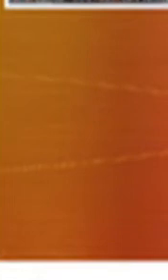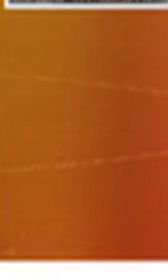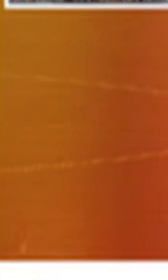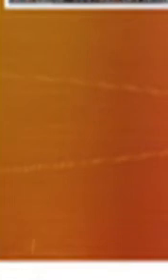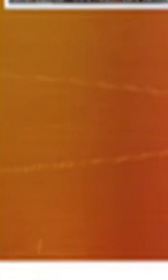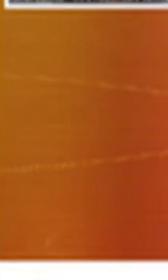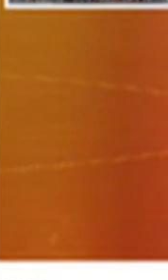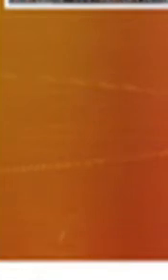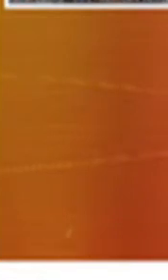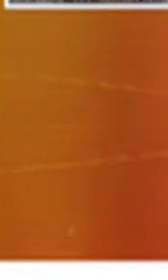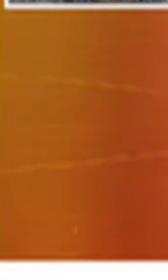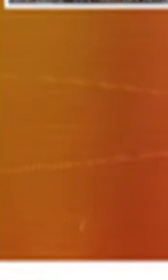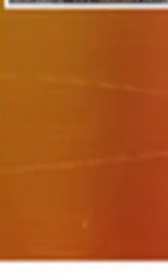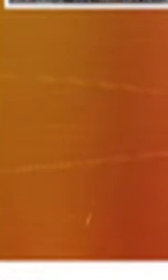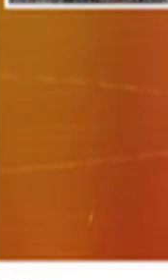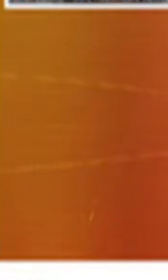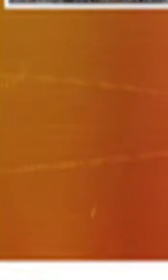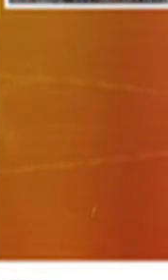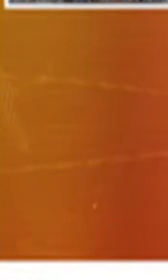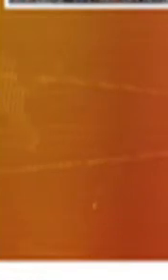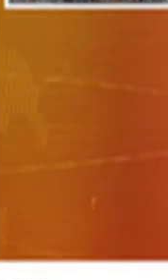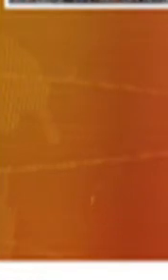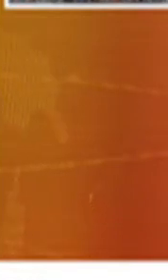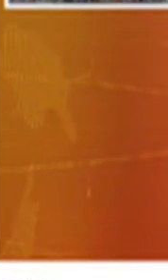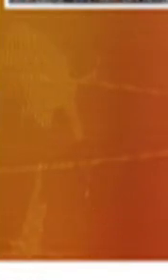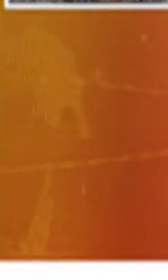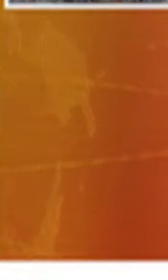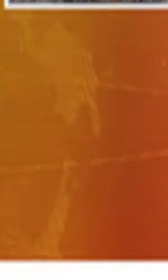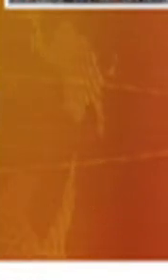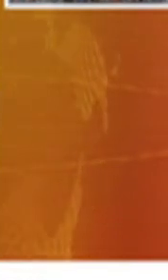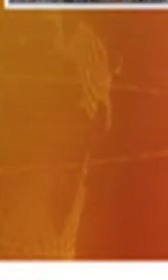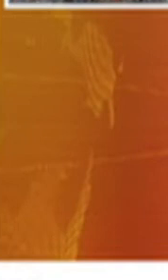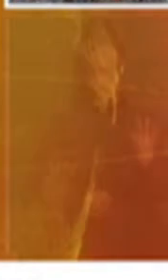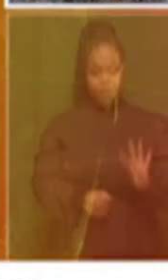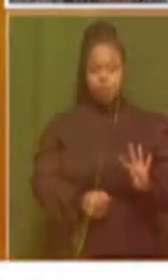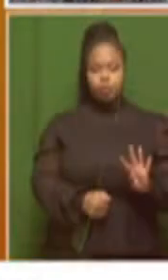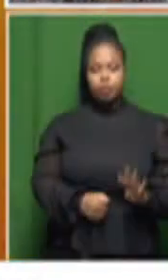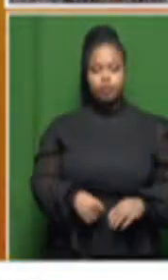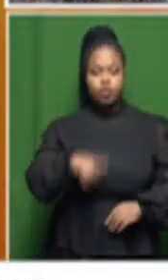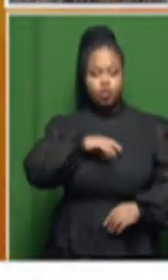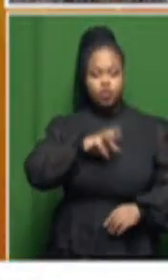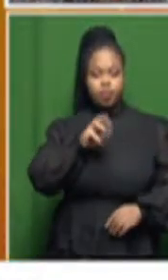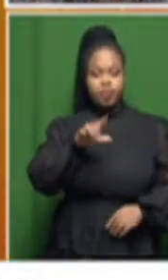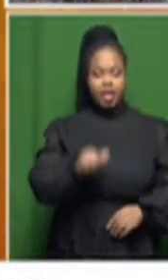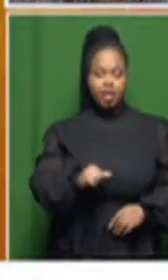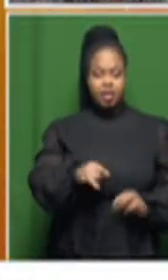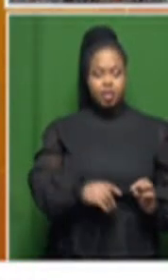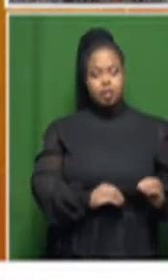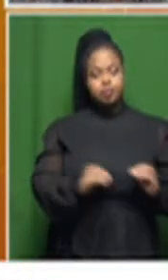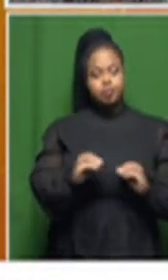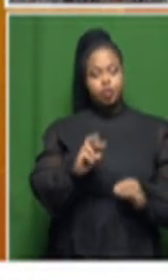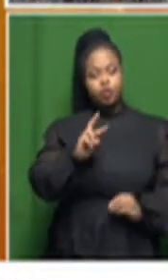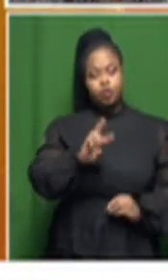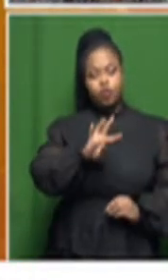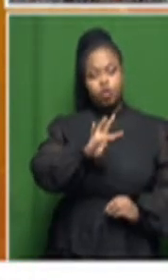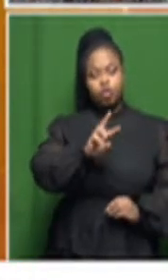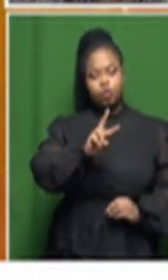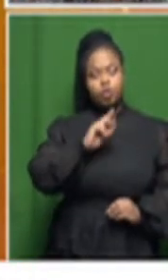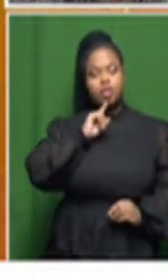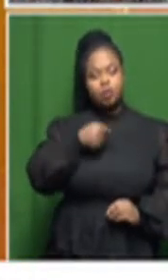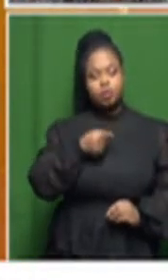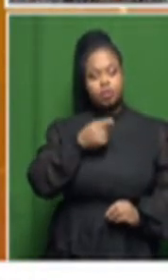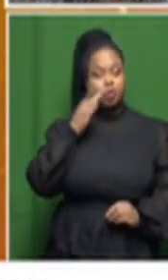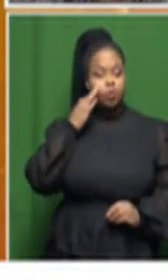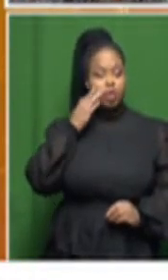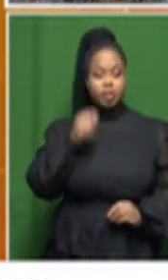So if you look at registrations on the 4th of May, we were able to move by 42,000 by the 7th